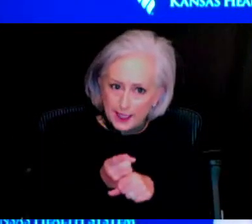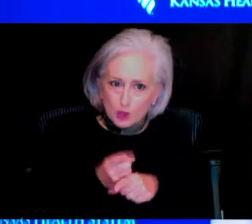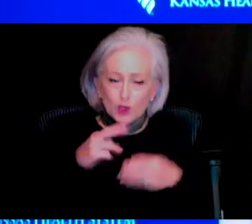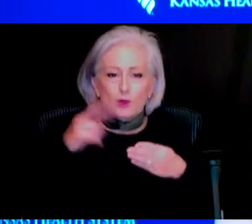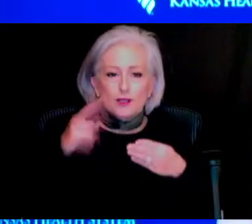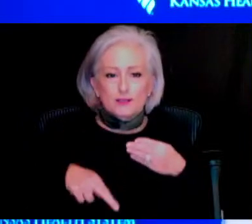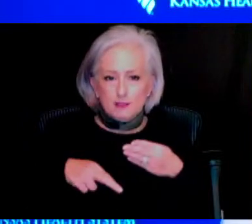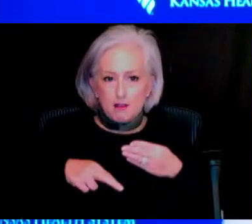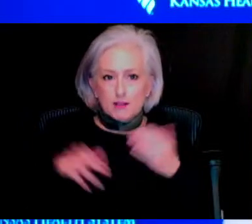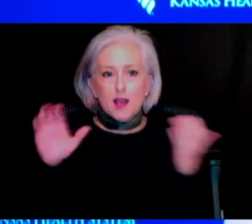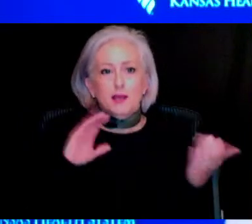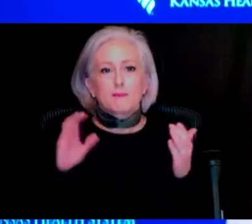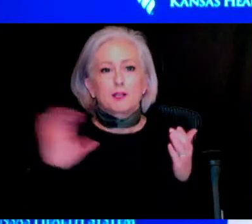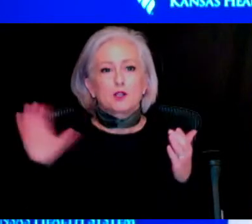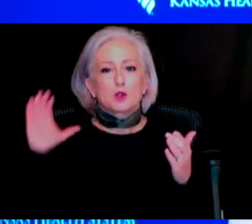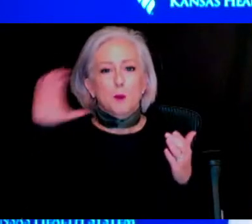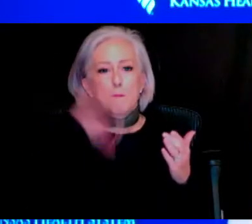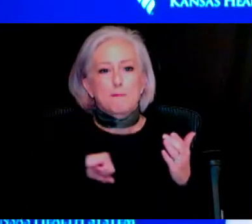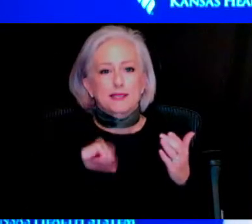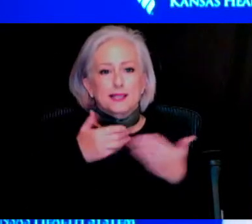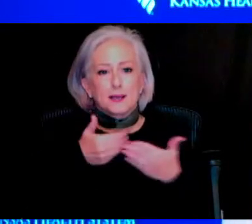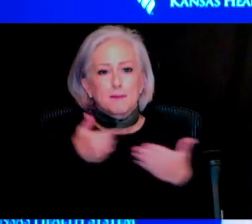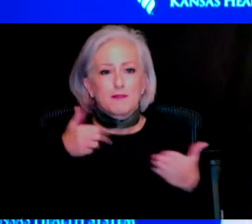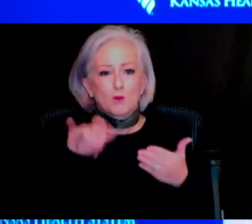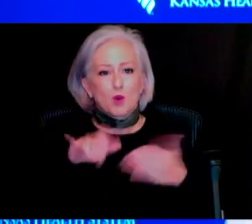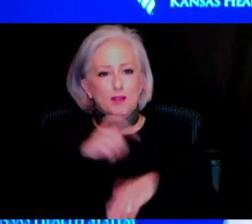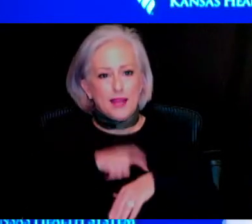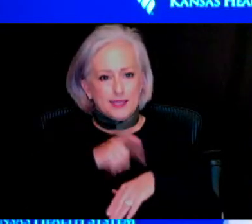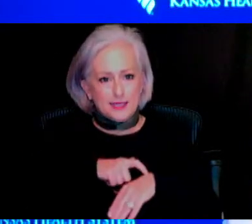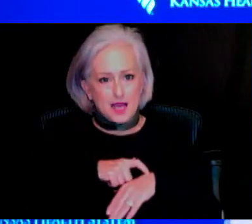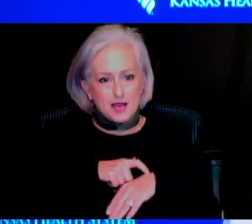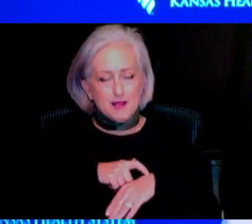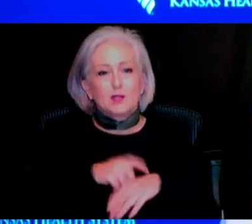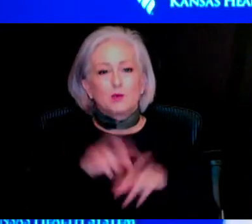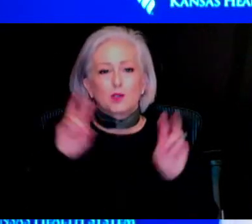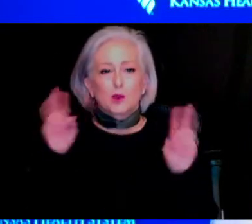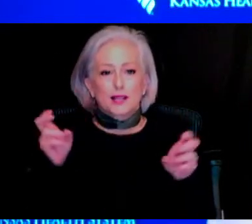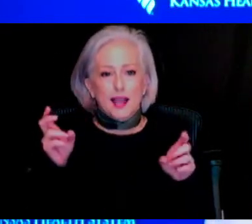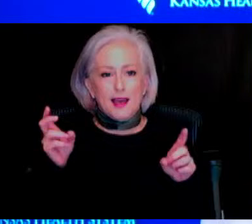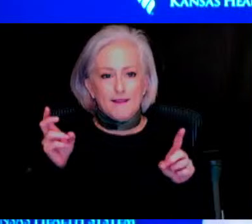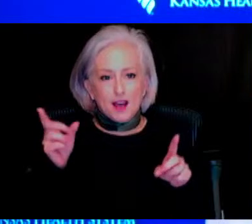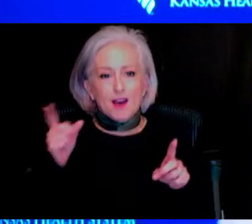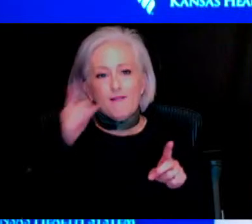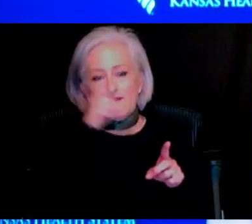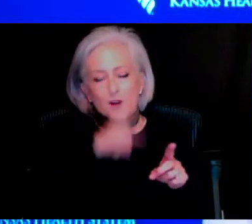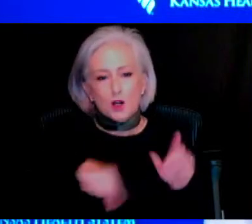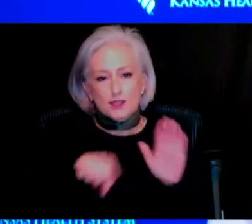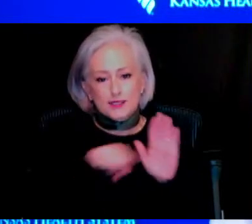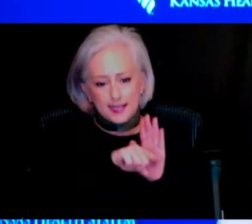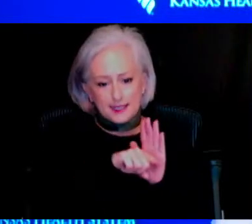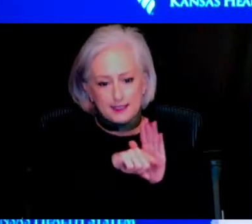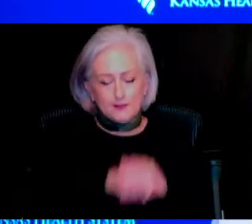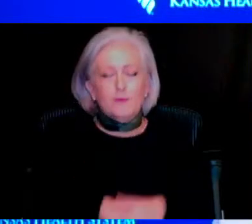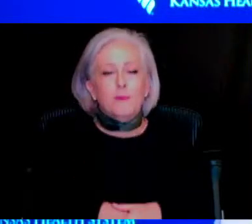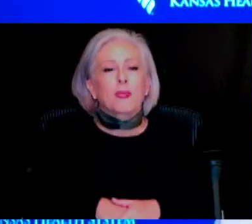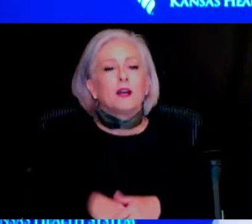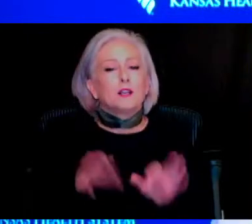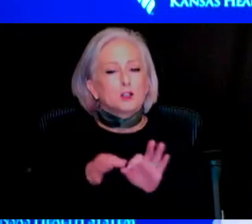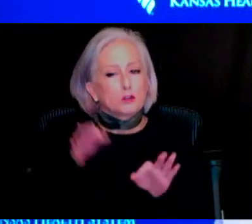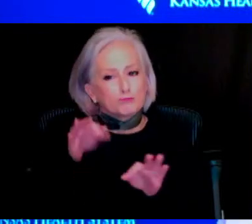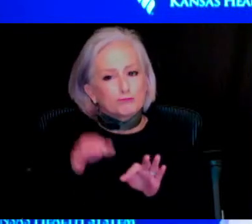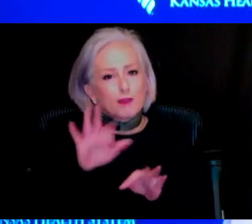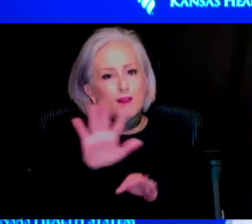say, missing it before that time, getting a false negative, if you will. So if you can prolong that out to 5 or 7 days, I think